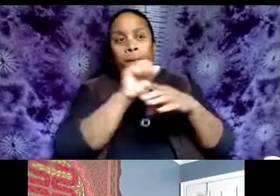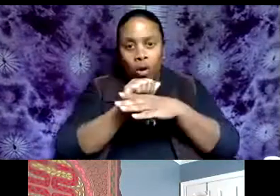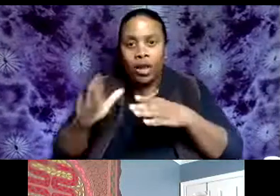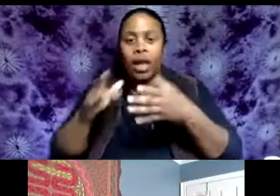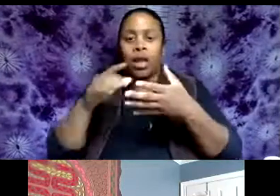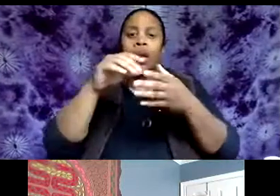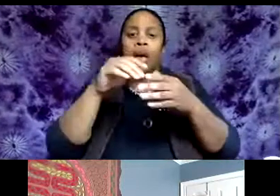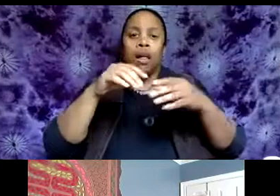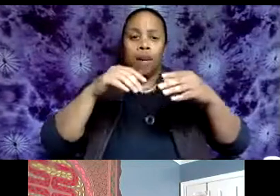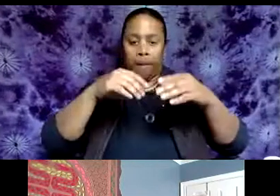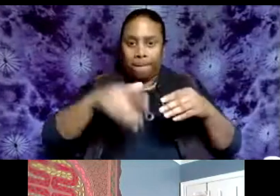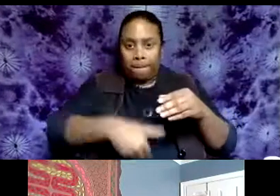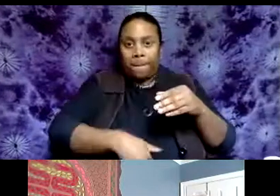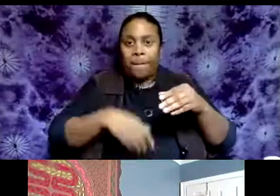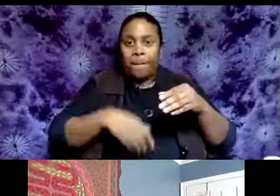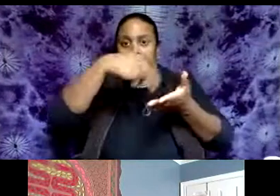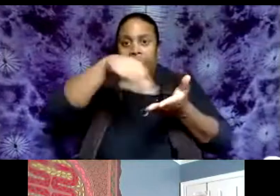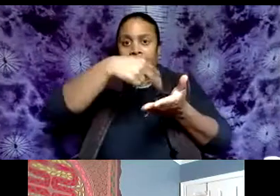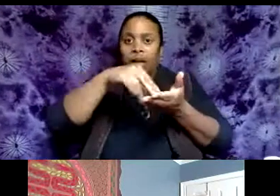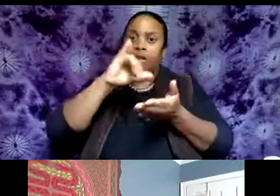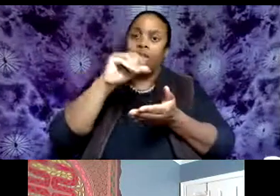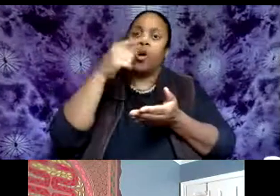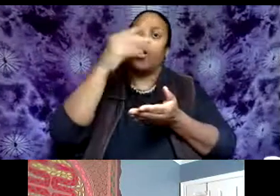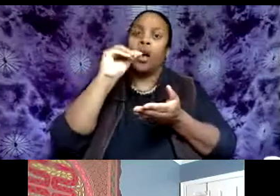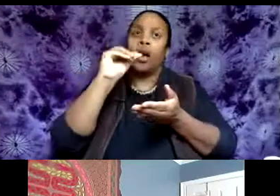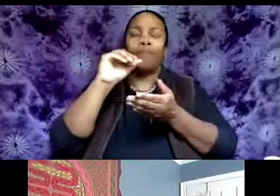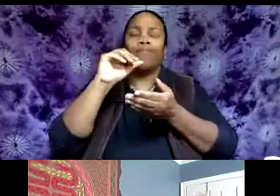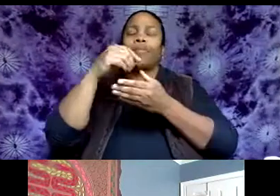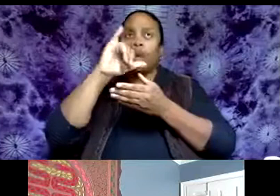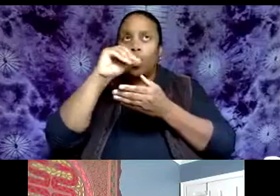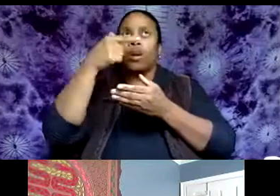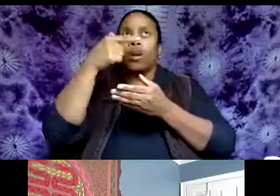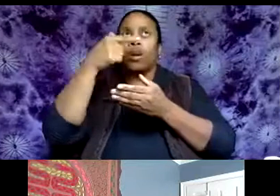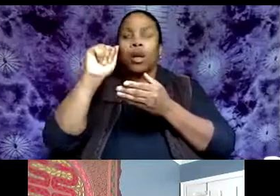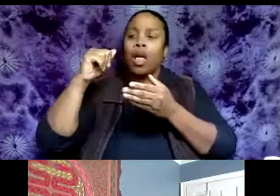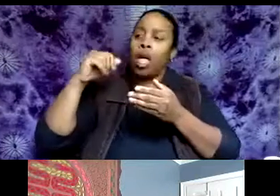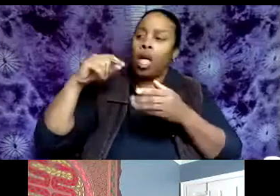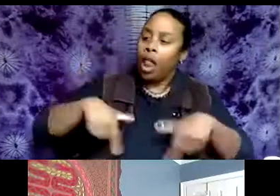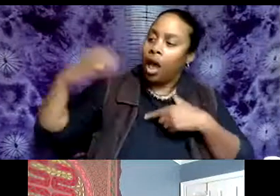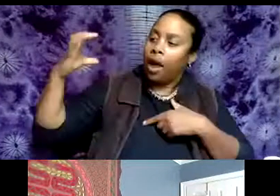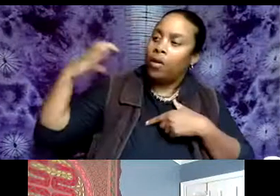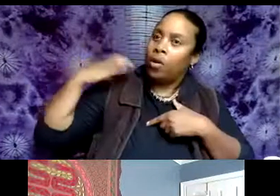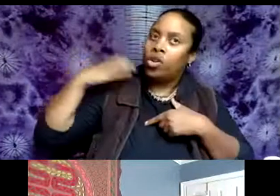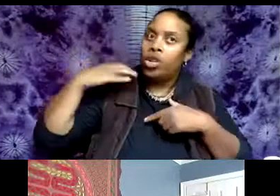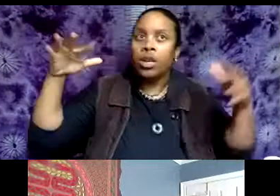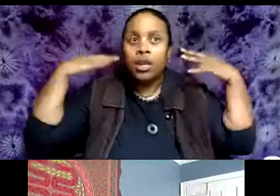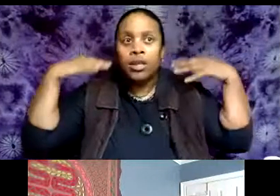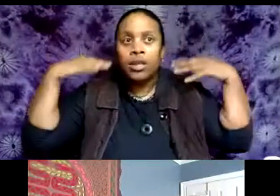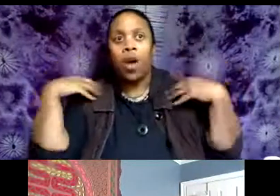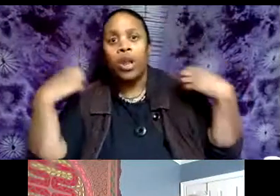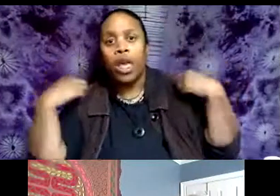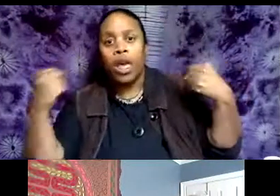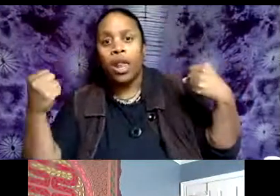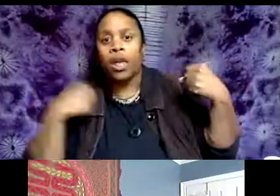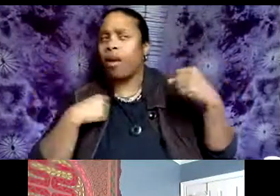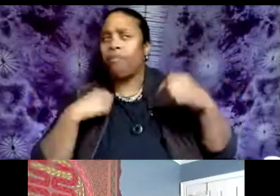yoga, life coaching, and sound healing. I just like to employ whatever works